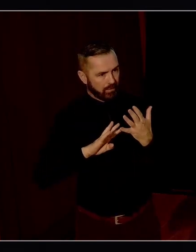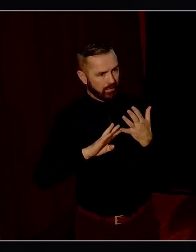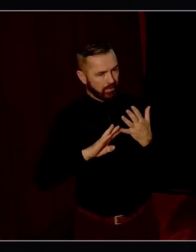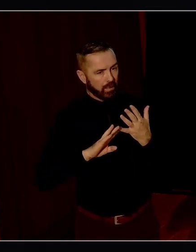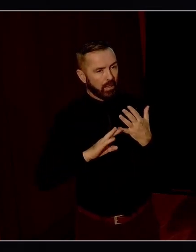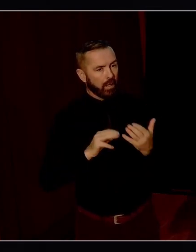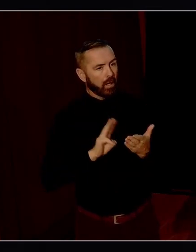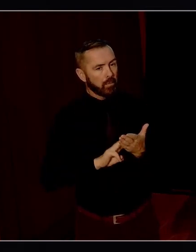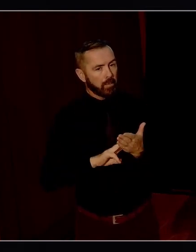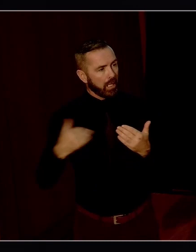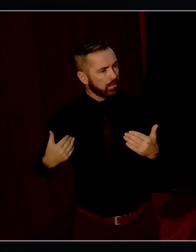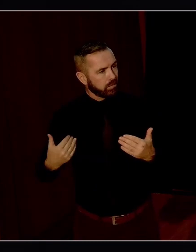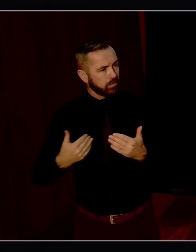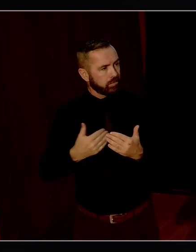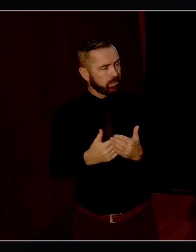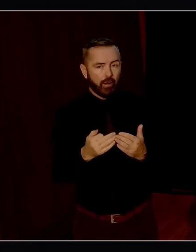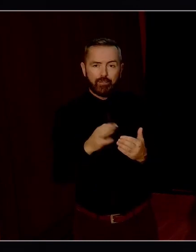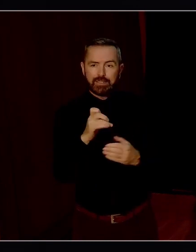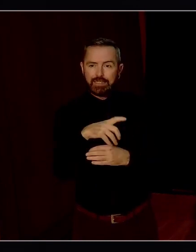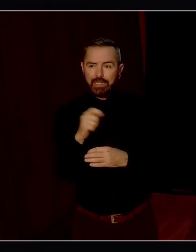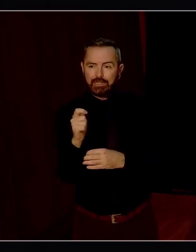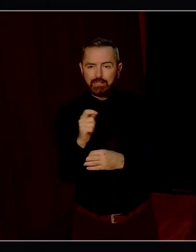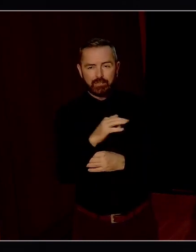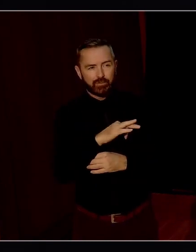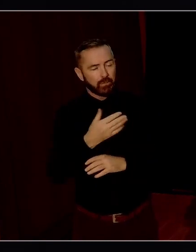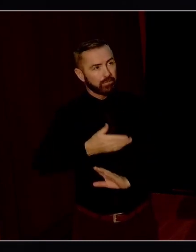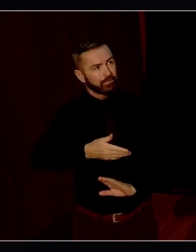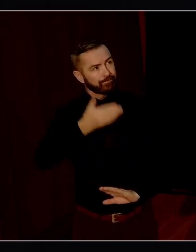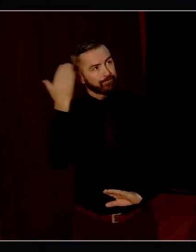He's been a member of the University Senate